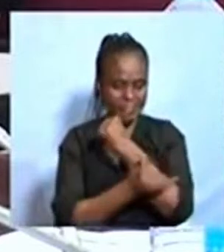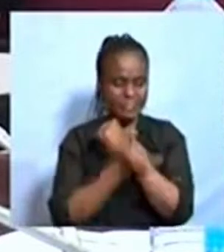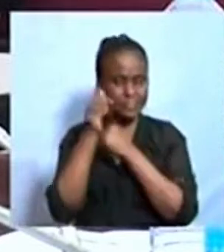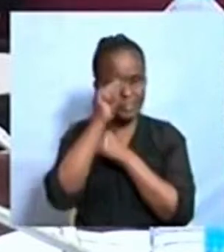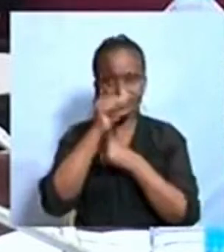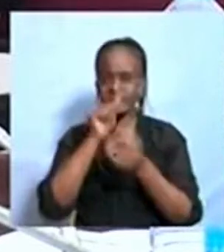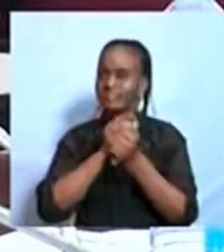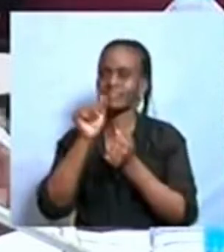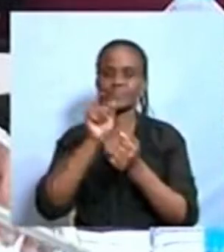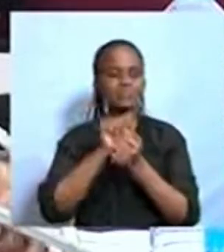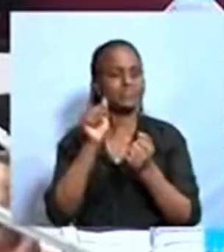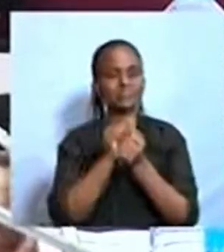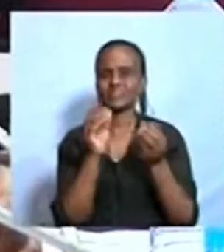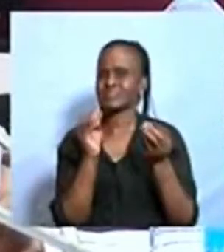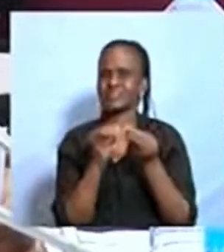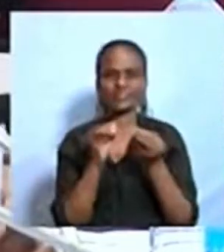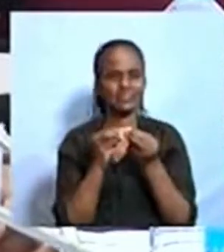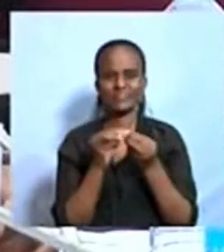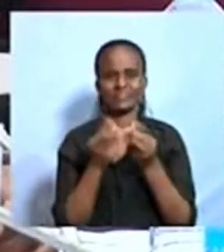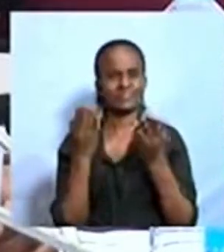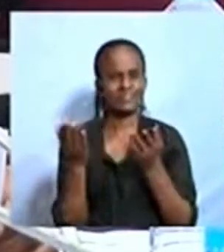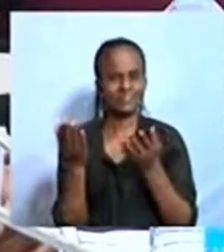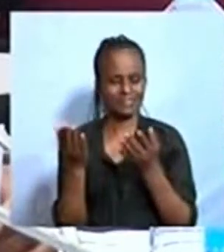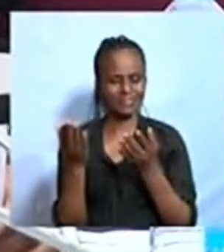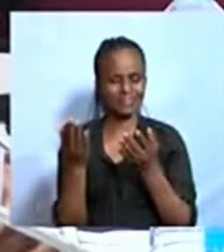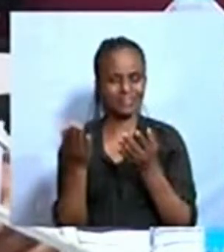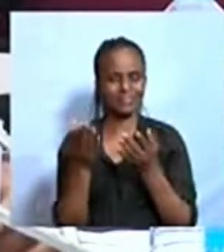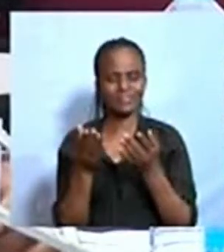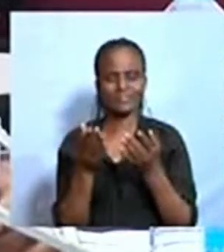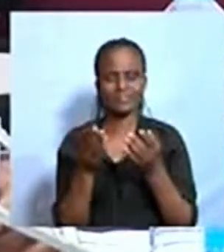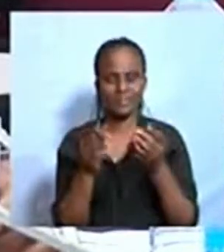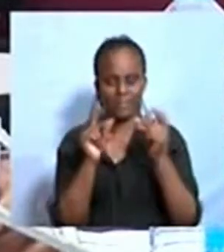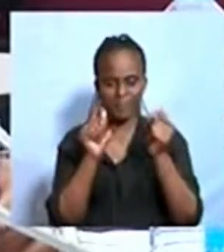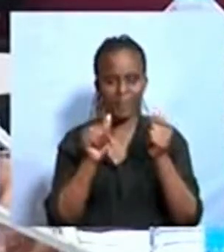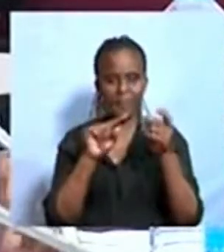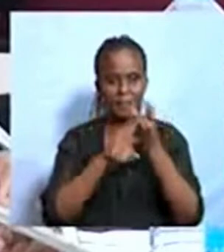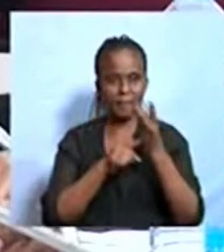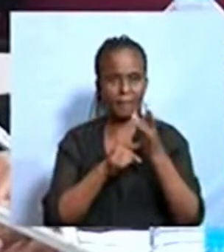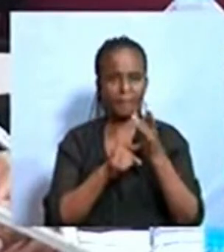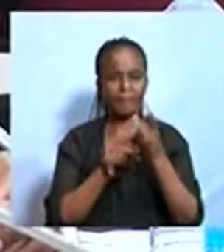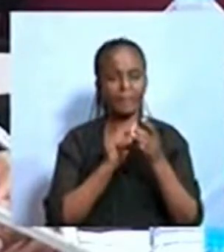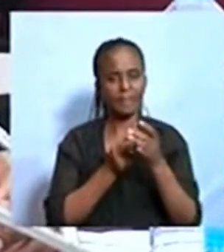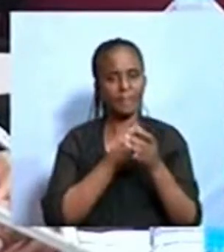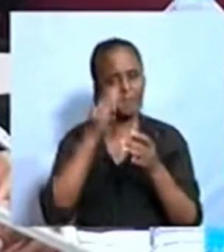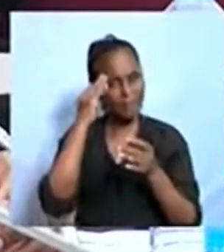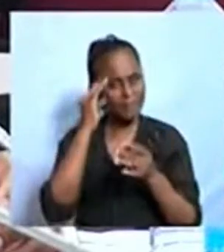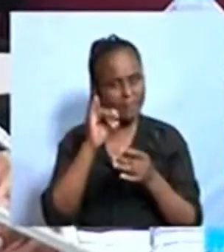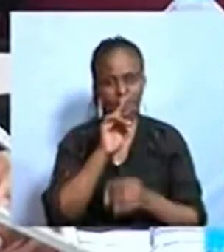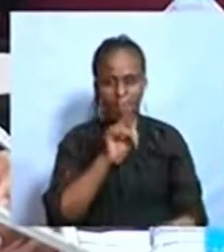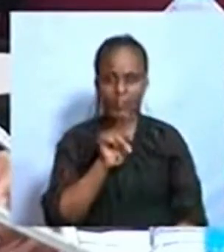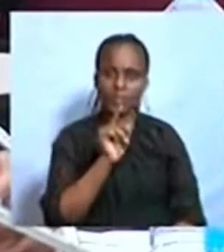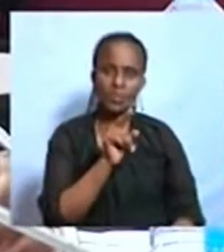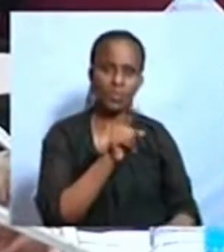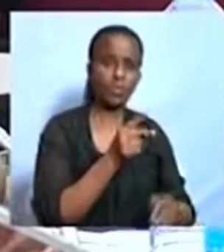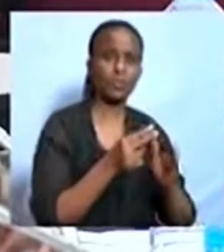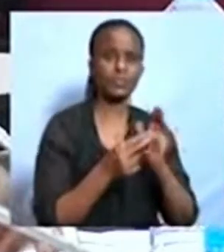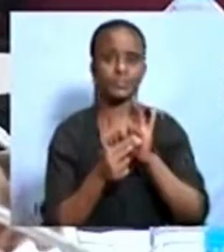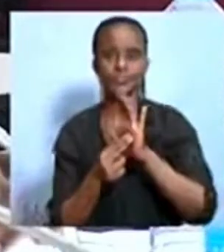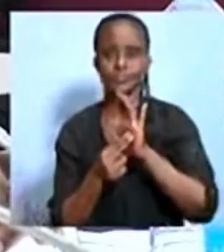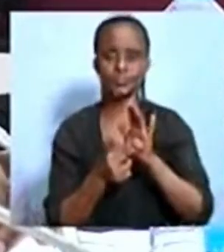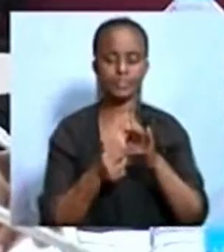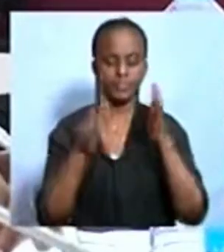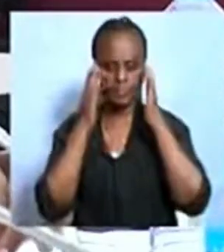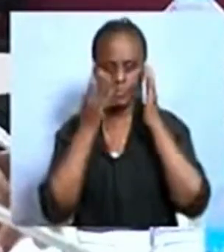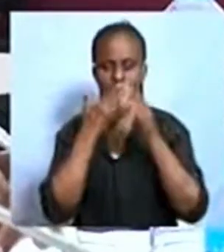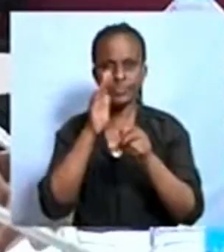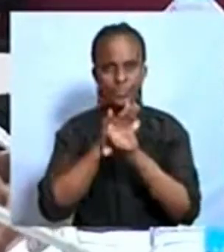far below this particular mark. Now, of course, we also know that this demonstrates the commitment,